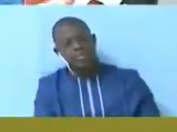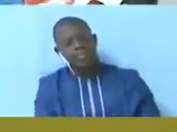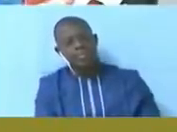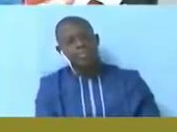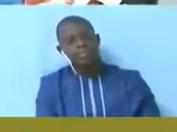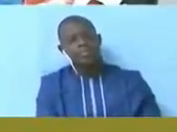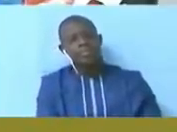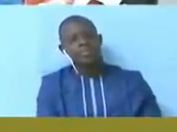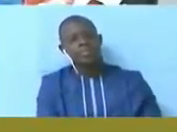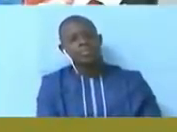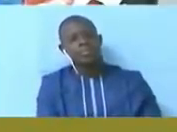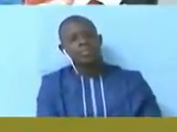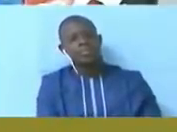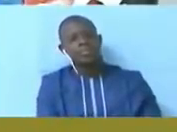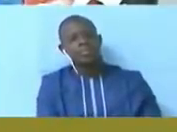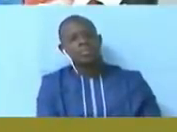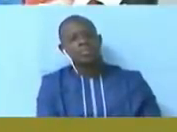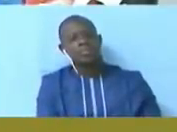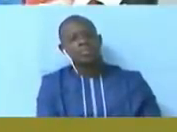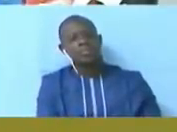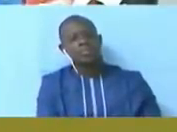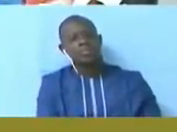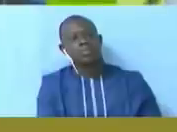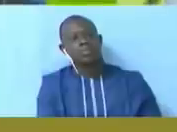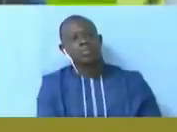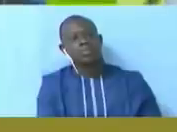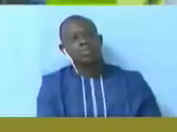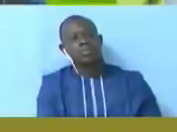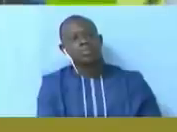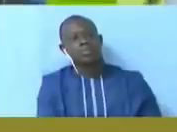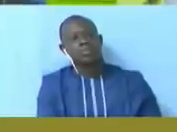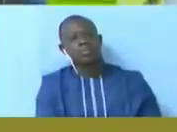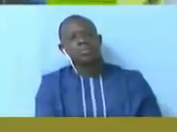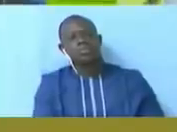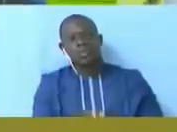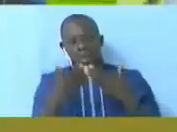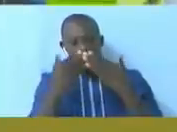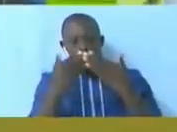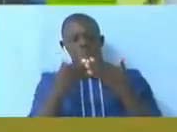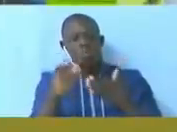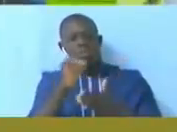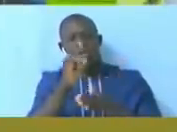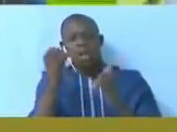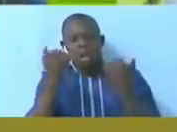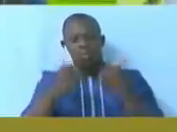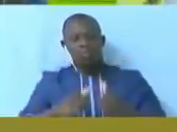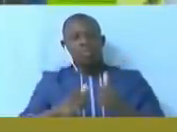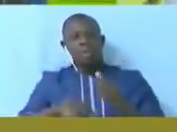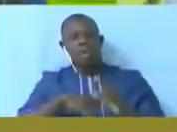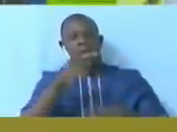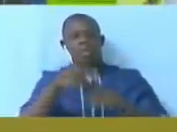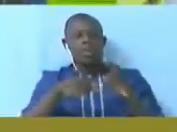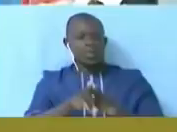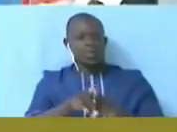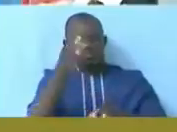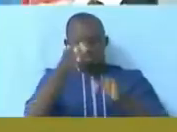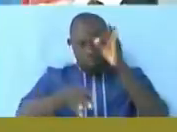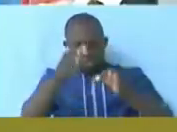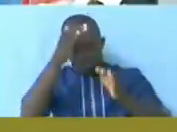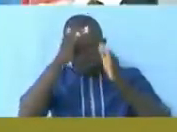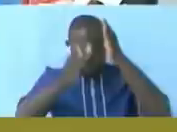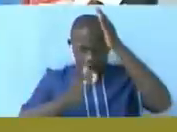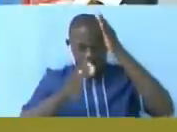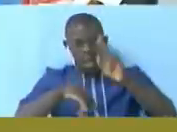Can you tell us what happened in the court martial? Isa fo nyano munen na de ke wo so jar kiti dulado. In relation to